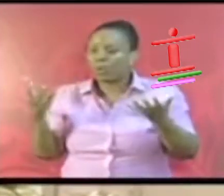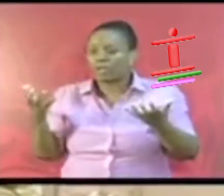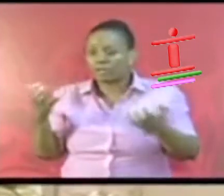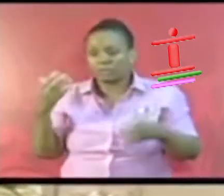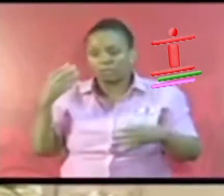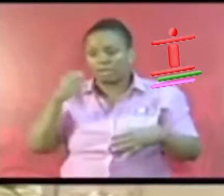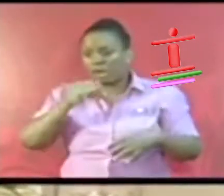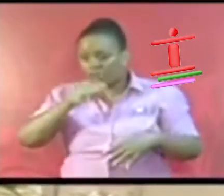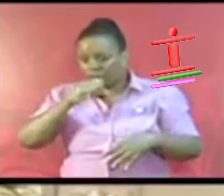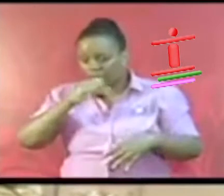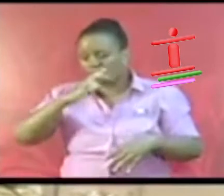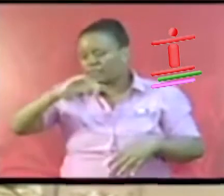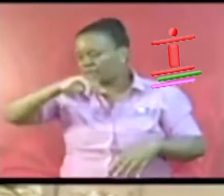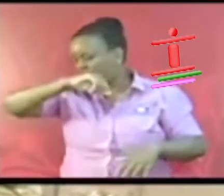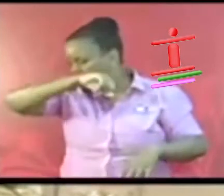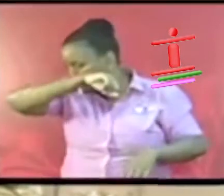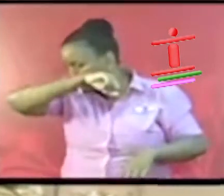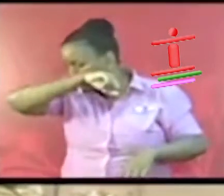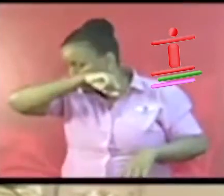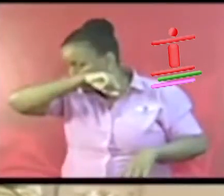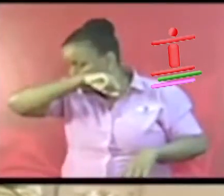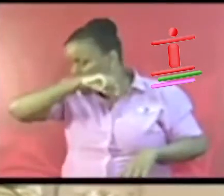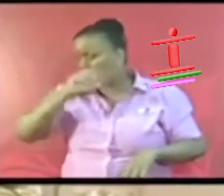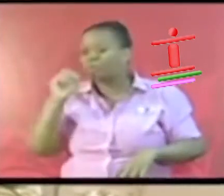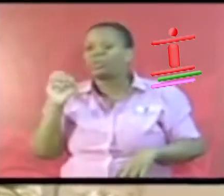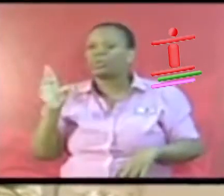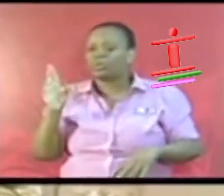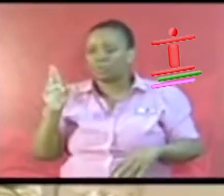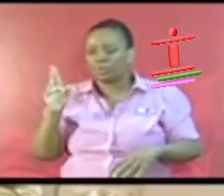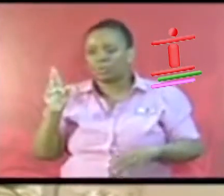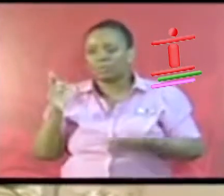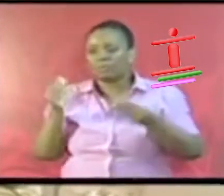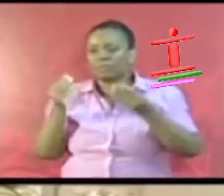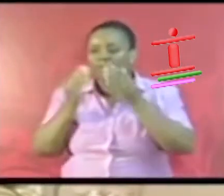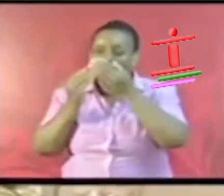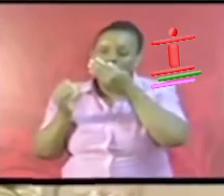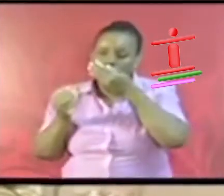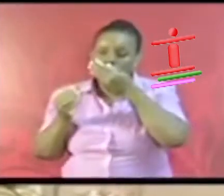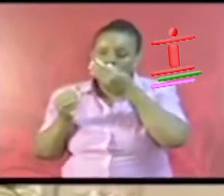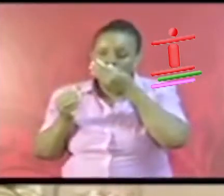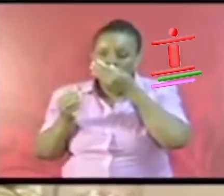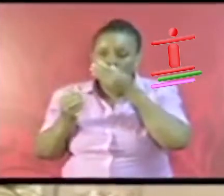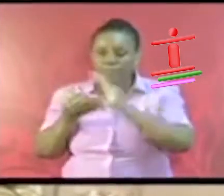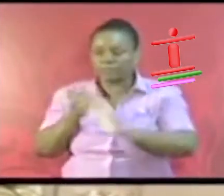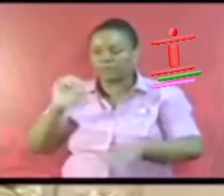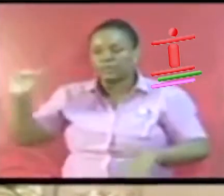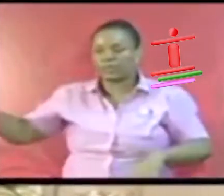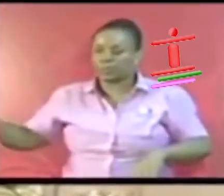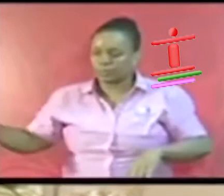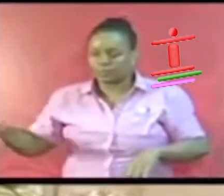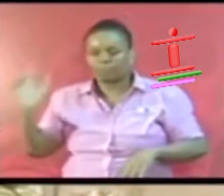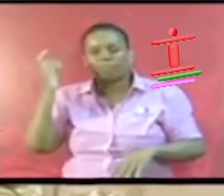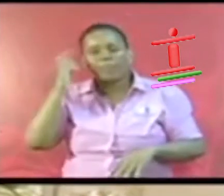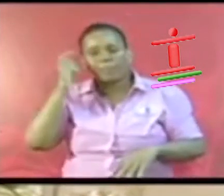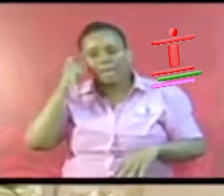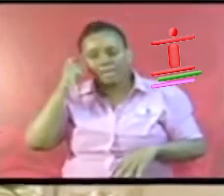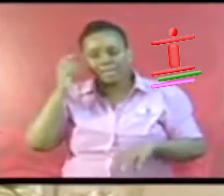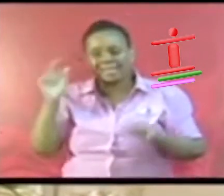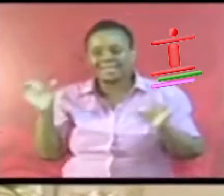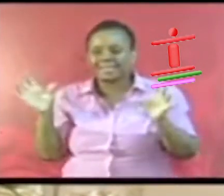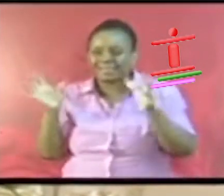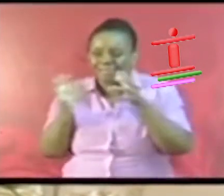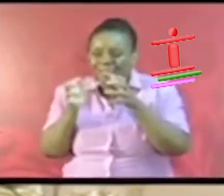of your elbow and avoid touching your face. Please remember that gatherings in public spaces has been reduced to groups of